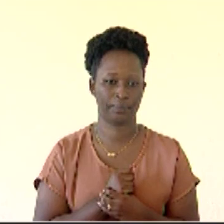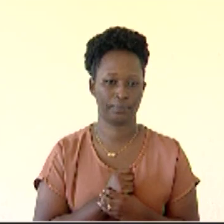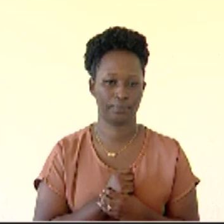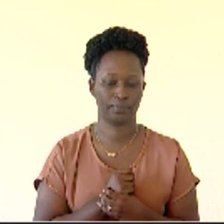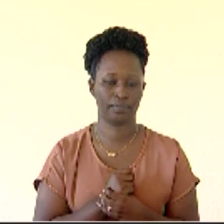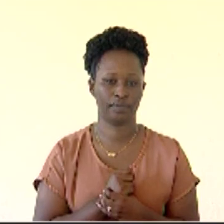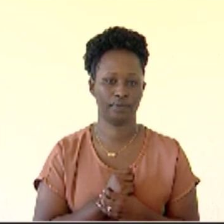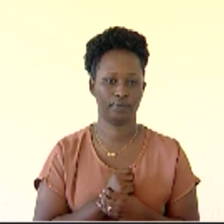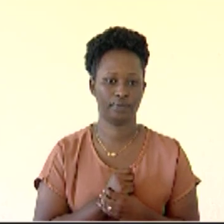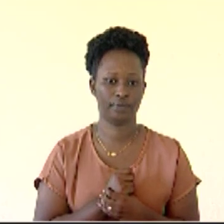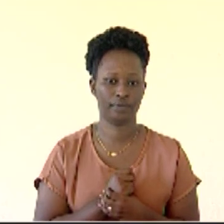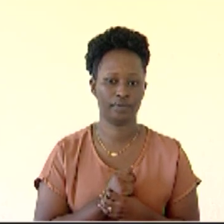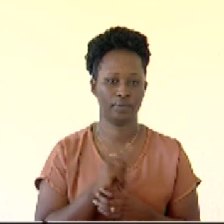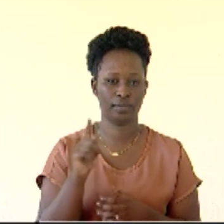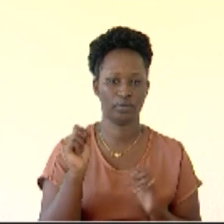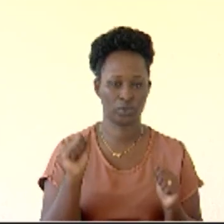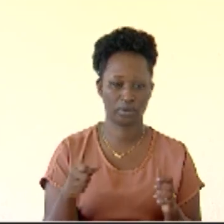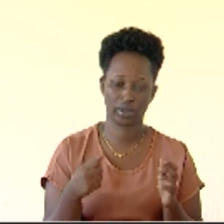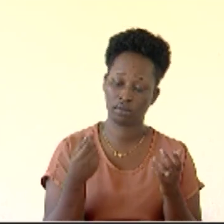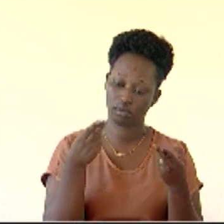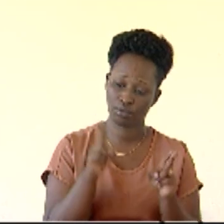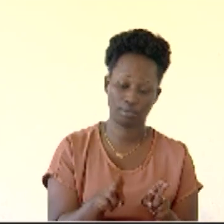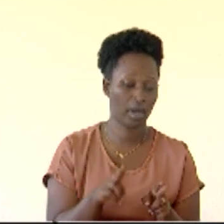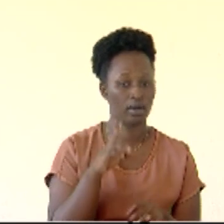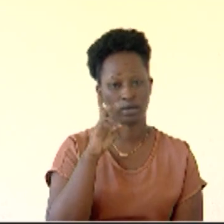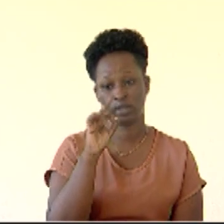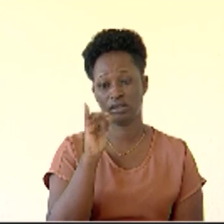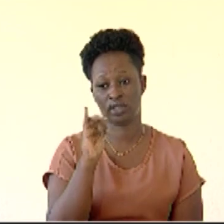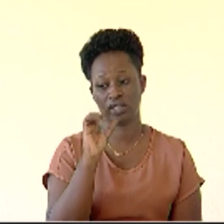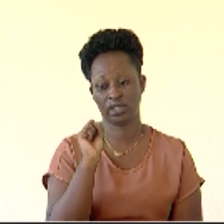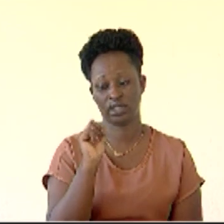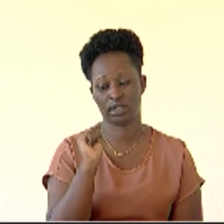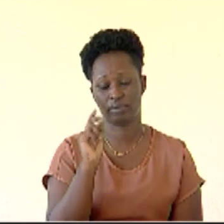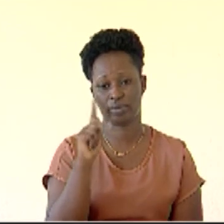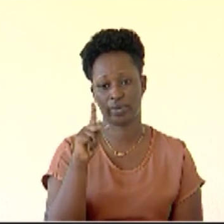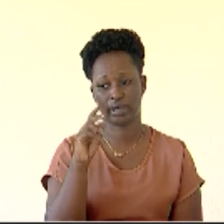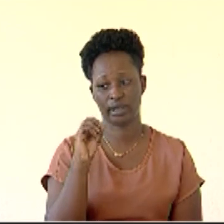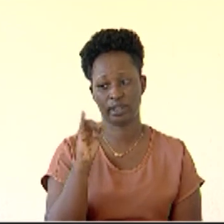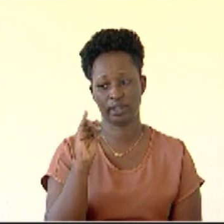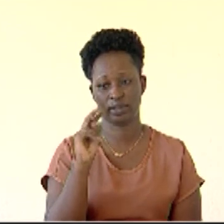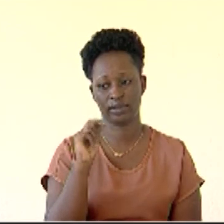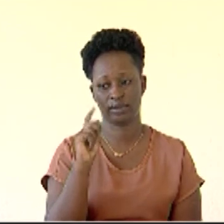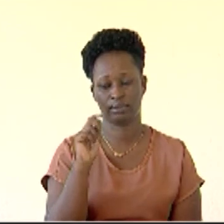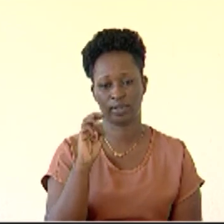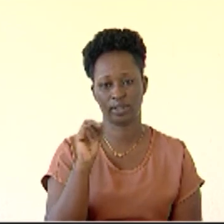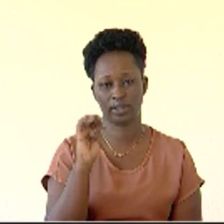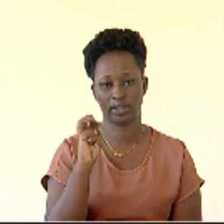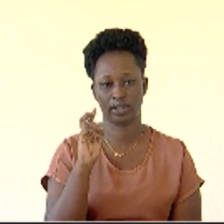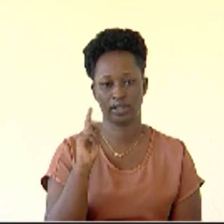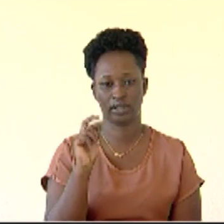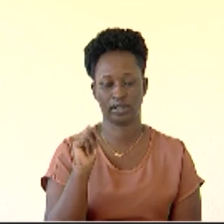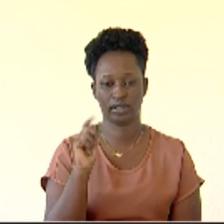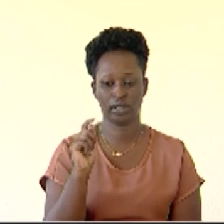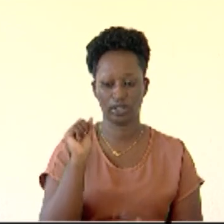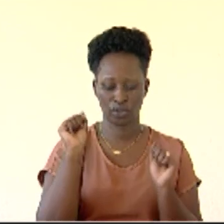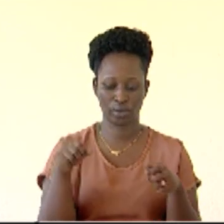That can also cause what you call disappointment. Those are some of the disappointment can happen in marriage. That is in terms of what you call,